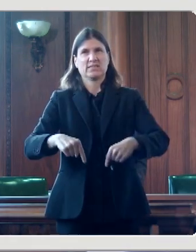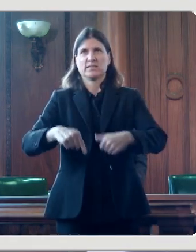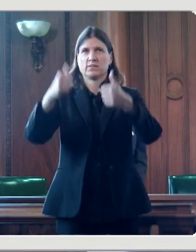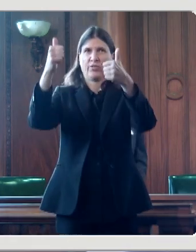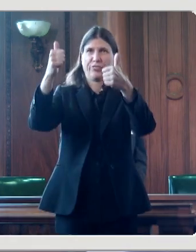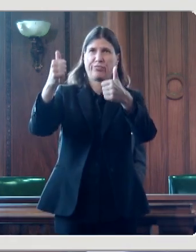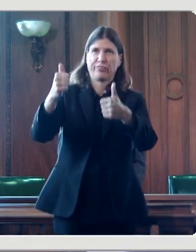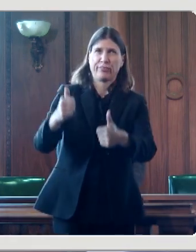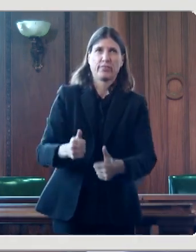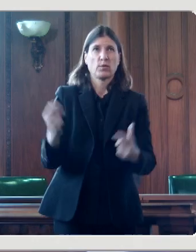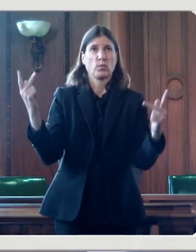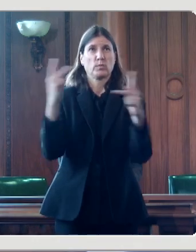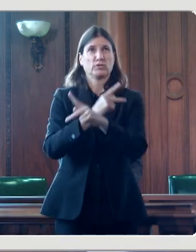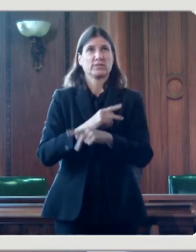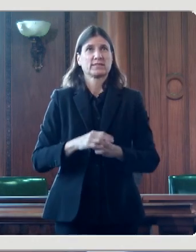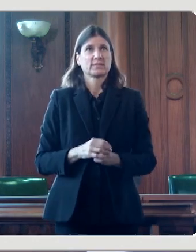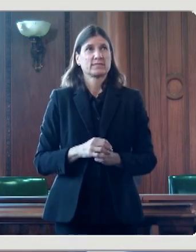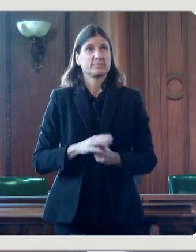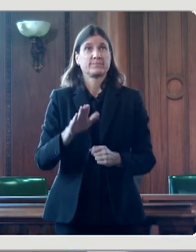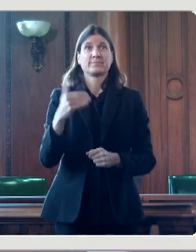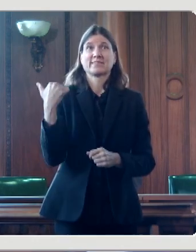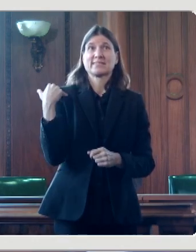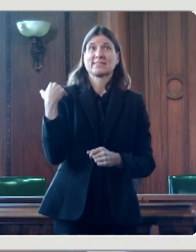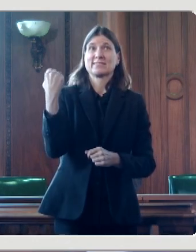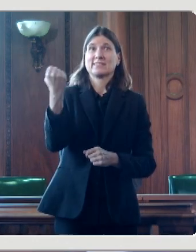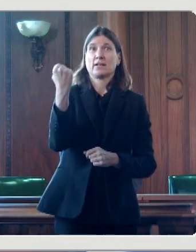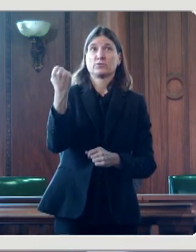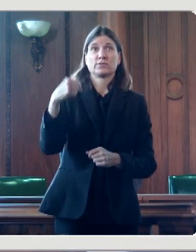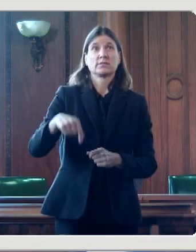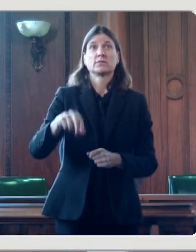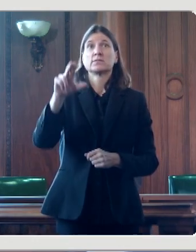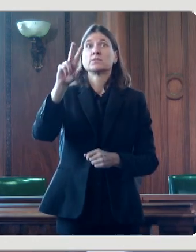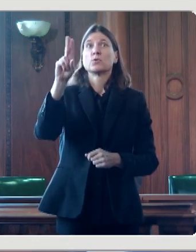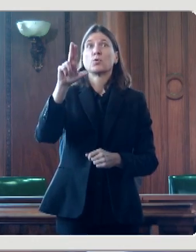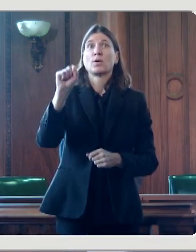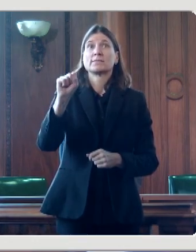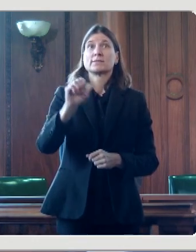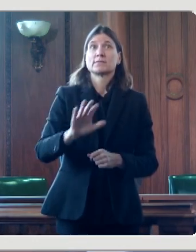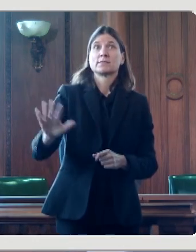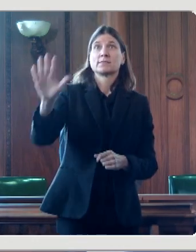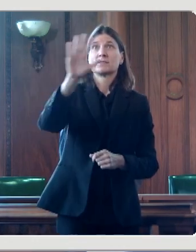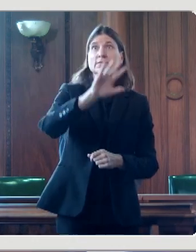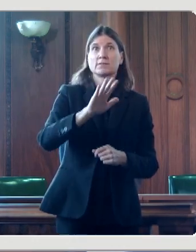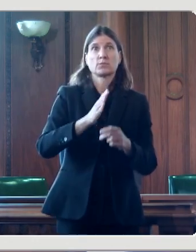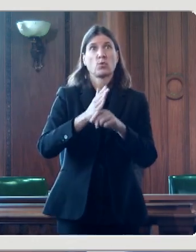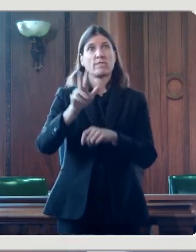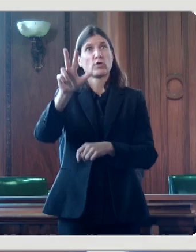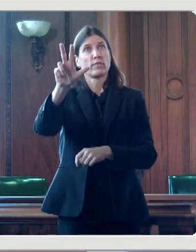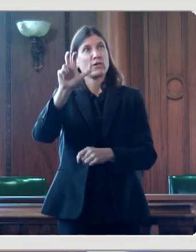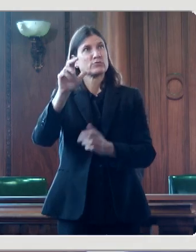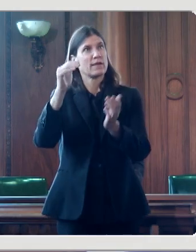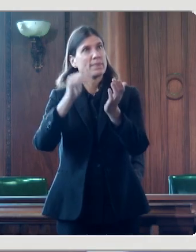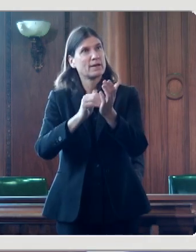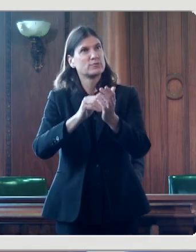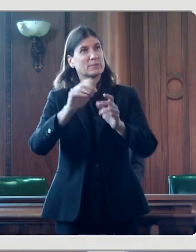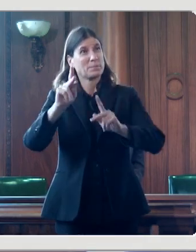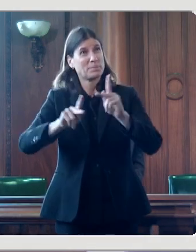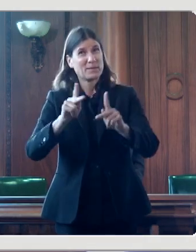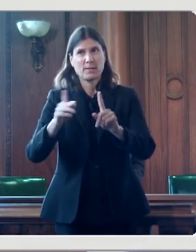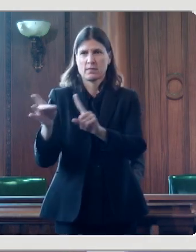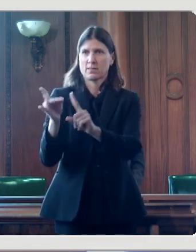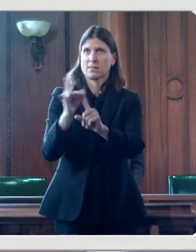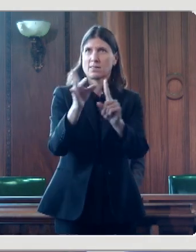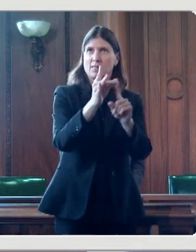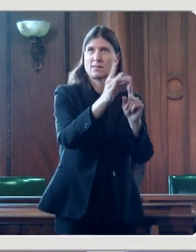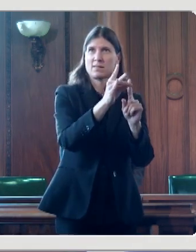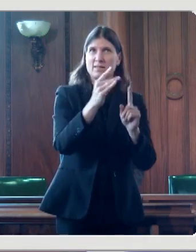cases reported, considering that there were some tests, though, in there from the holidays. In Massachusetts, the number of new